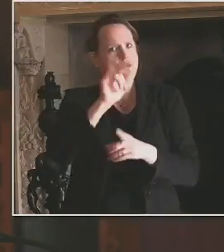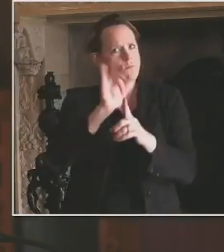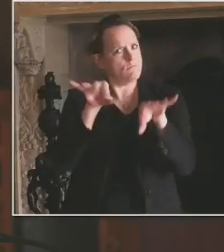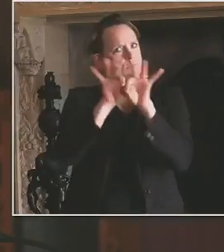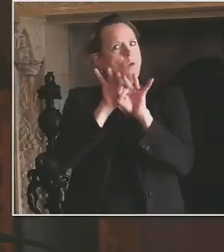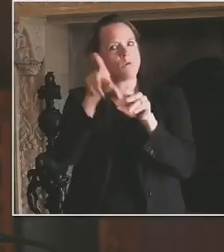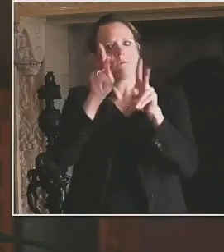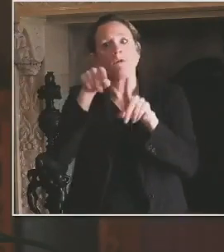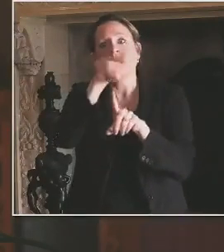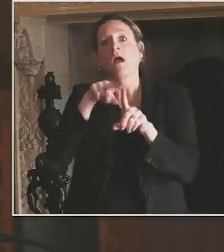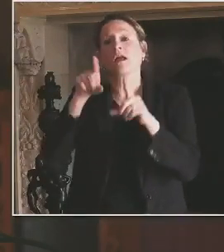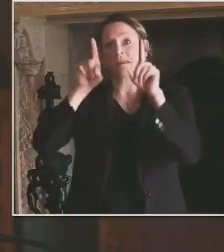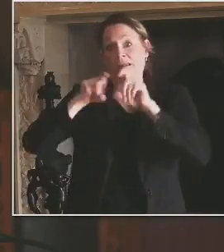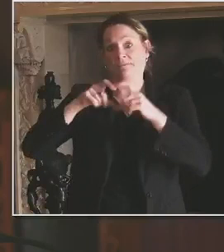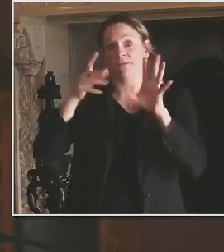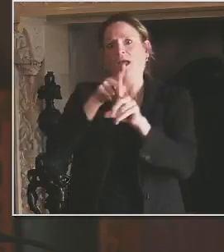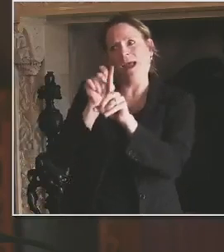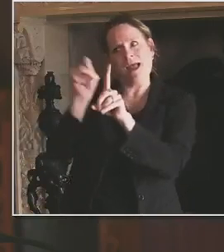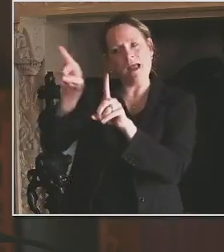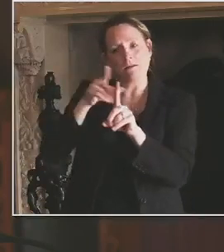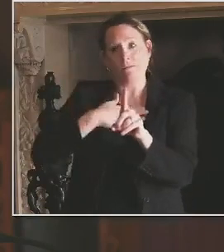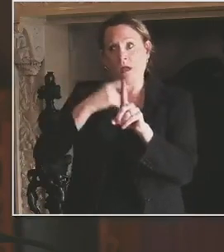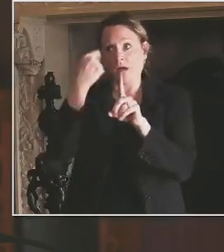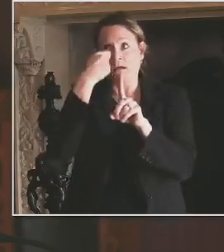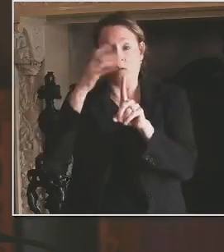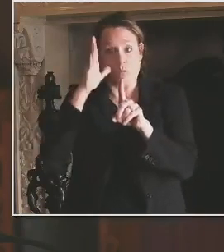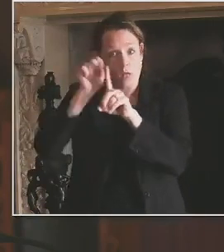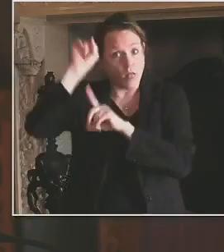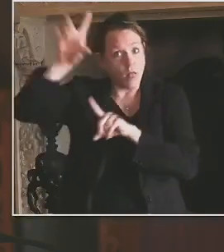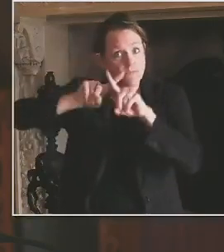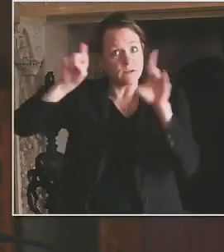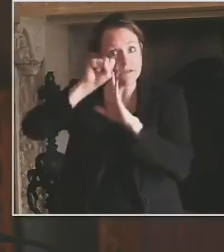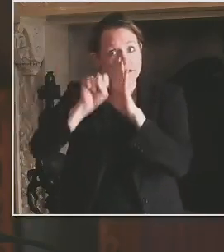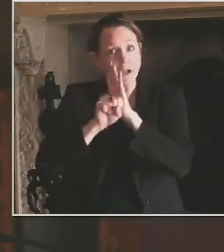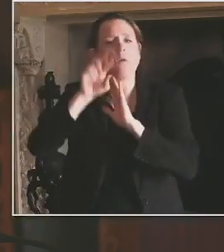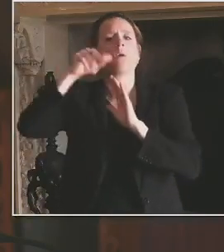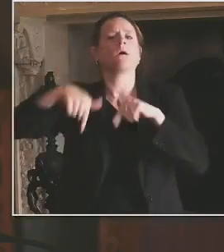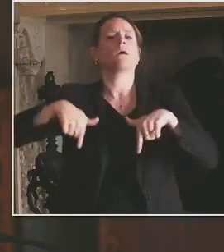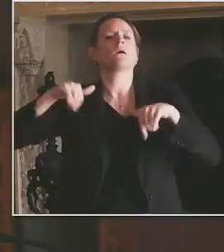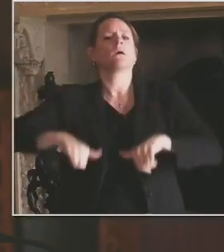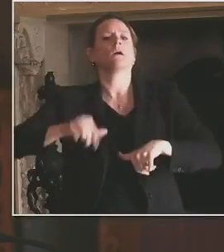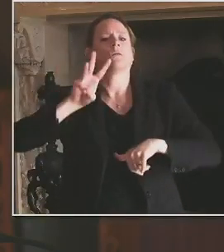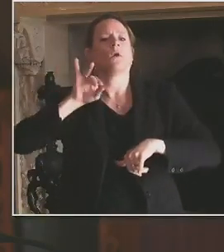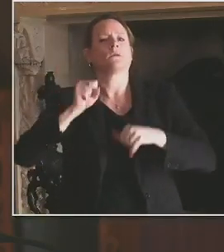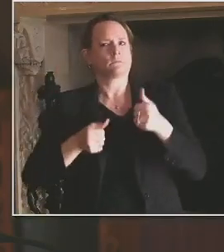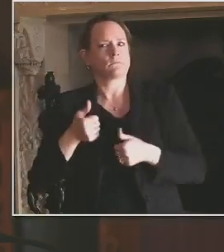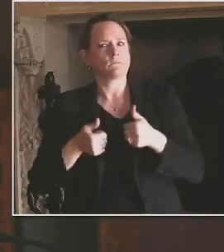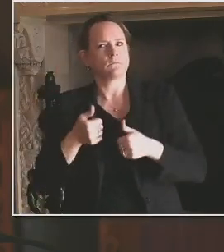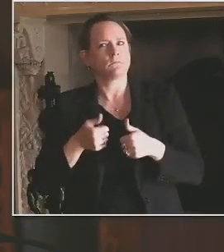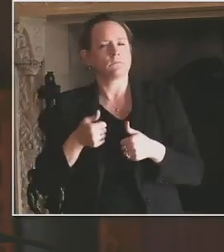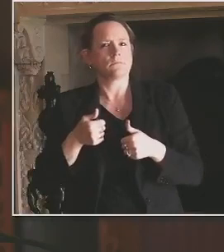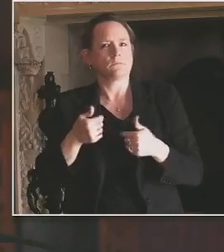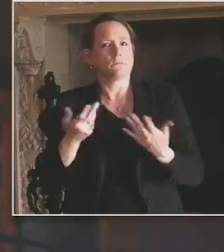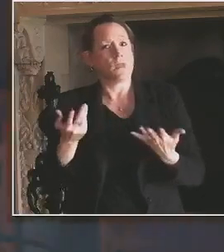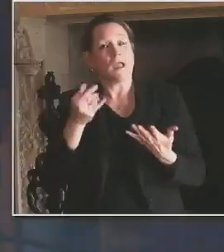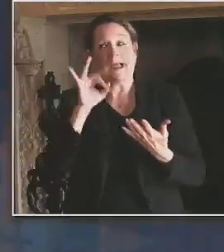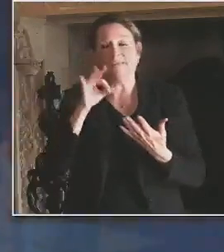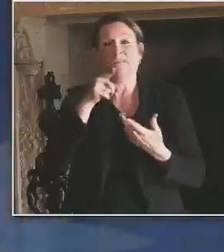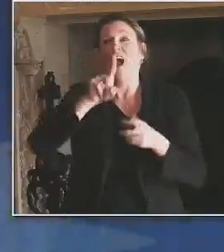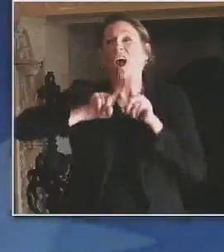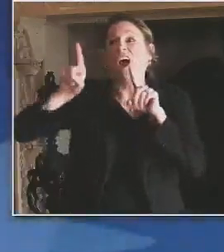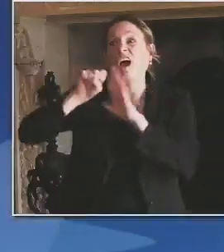how urgent and whether you need to think about seeking a test that will be processed within the state of Wisconsin.